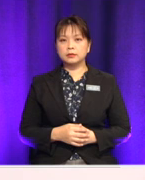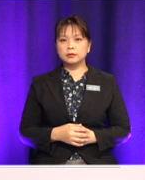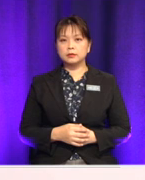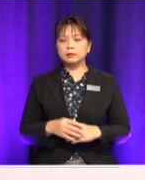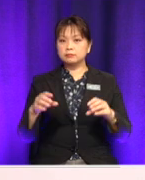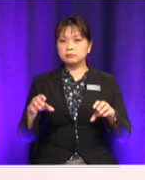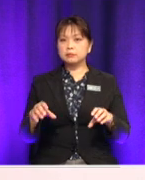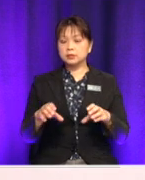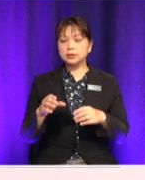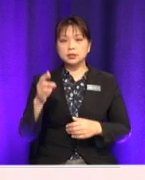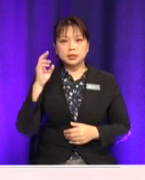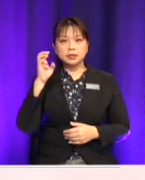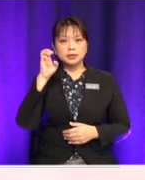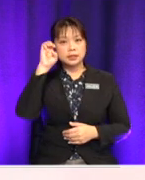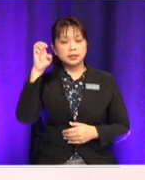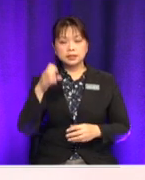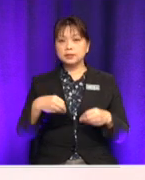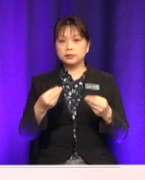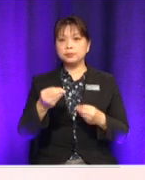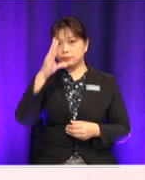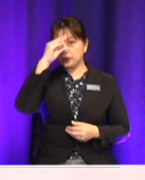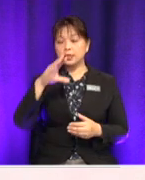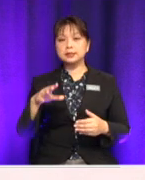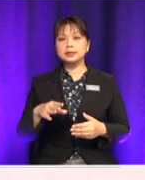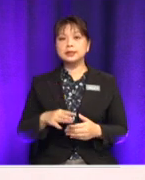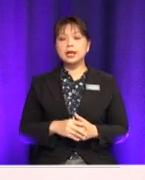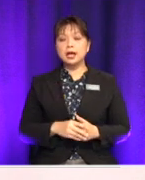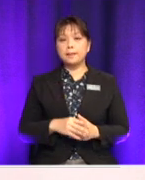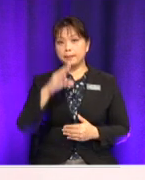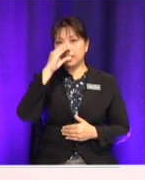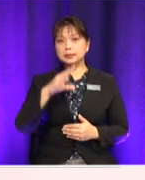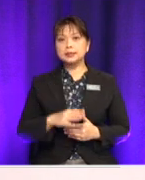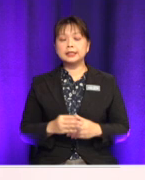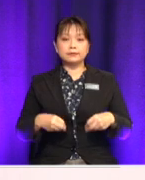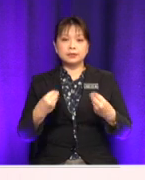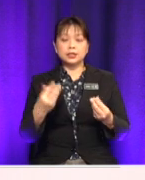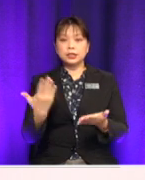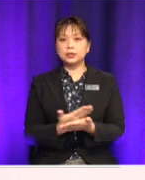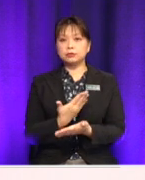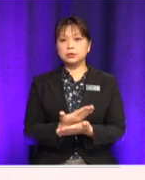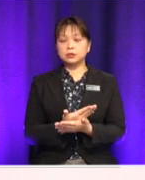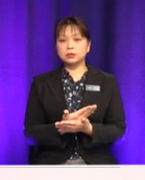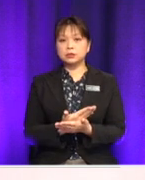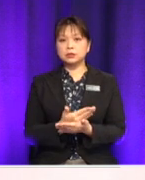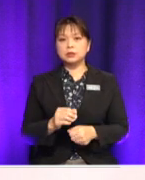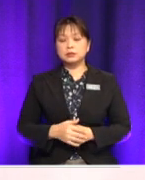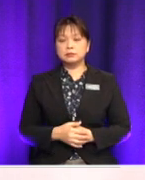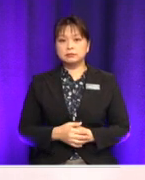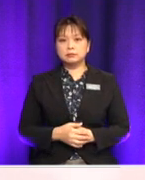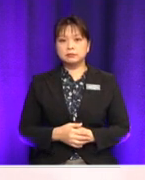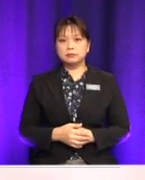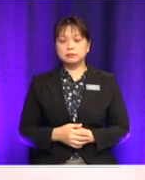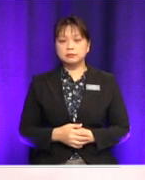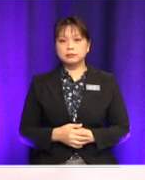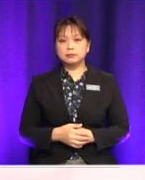dishwasher too? No, that's the only thing that I've bought recently. It was quite expensive, but it uses much less water than other similar